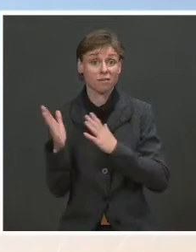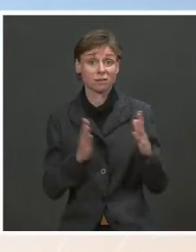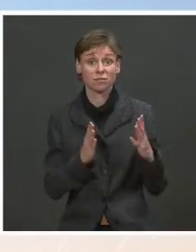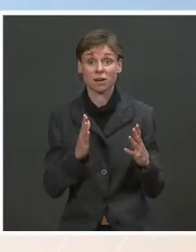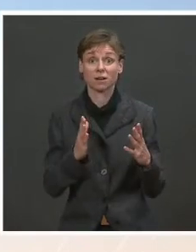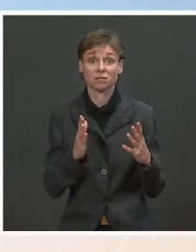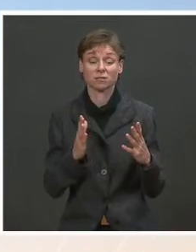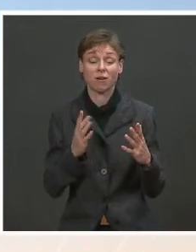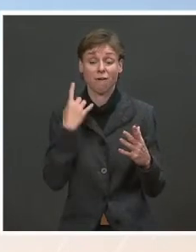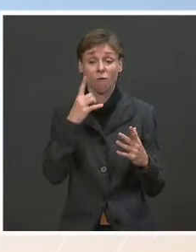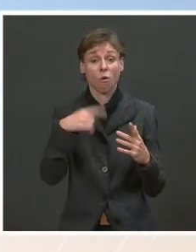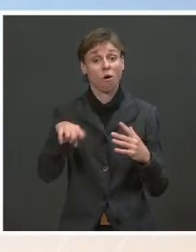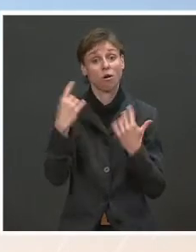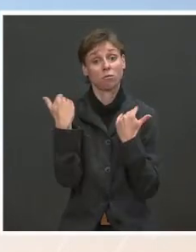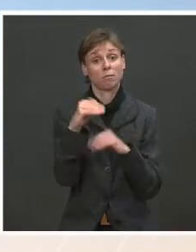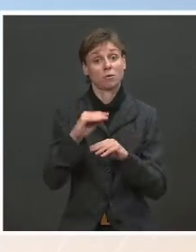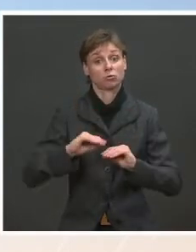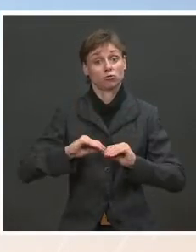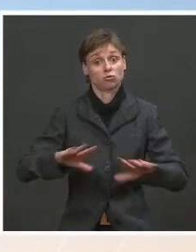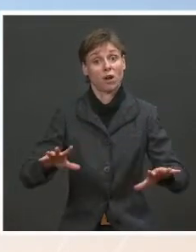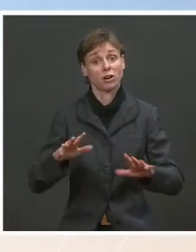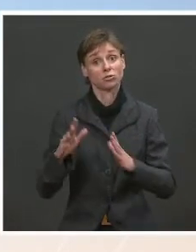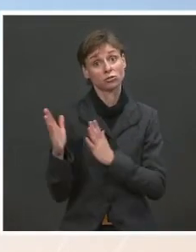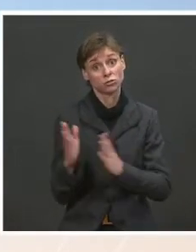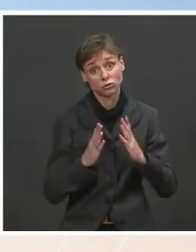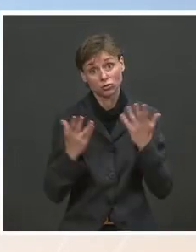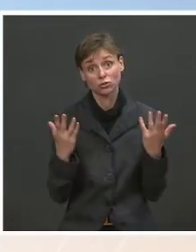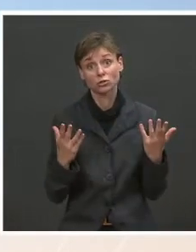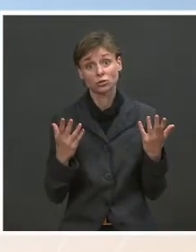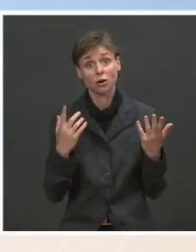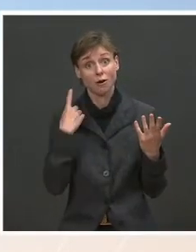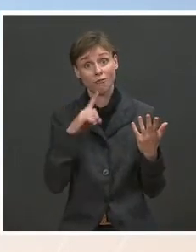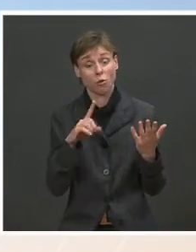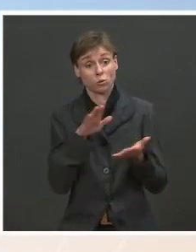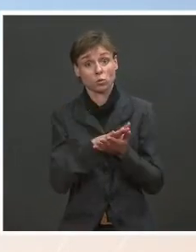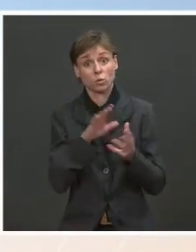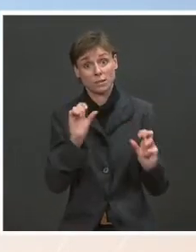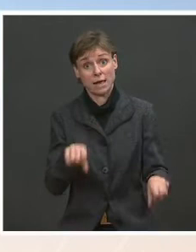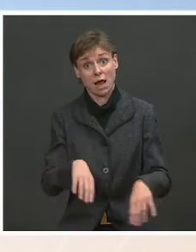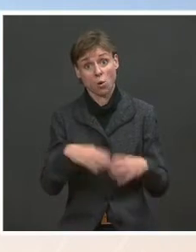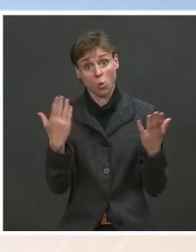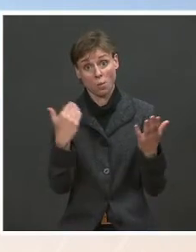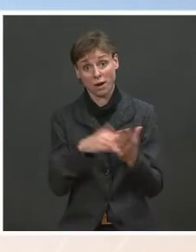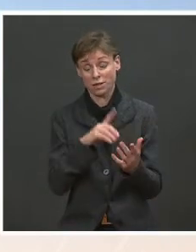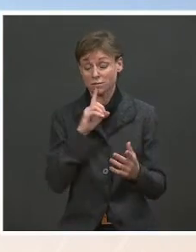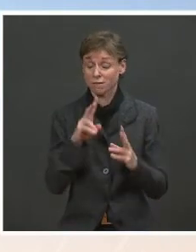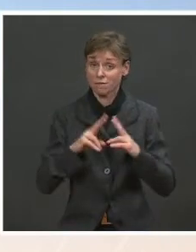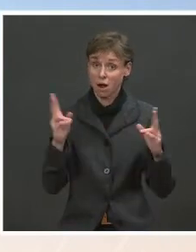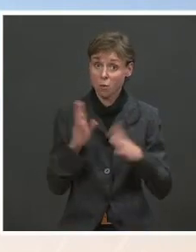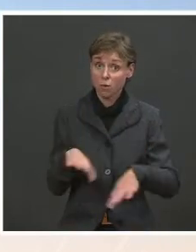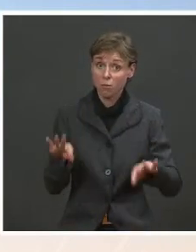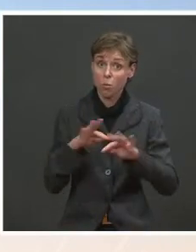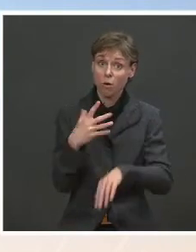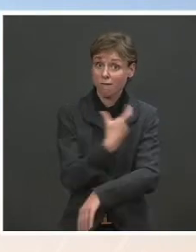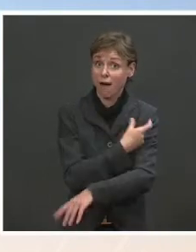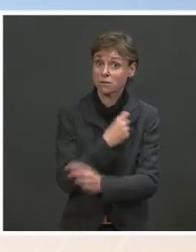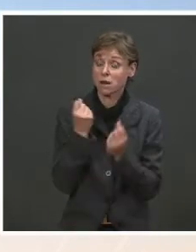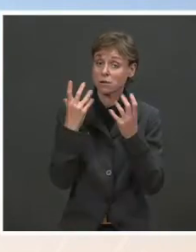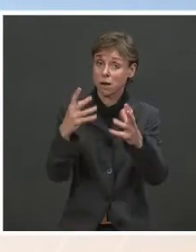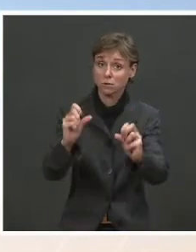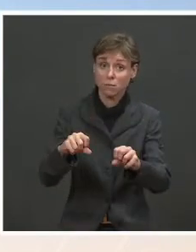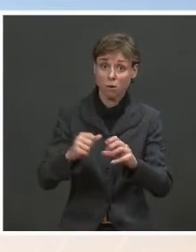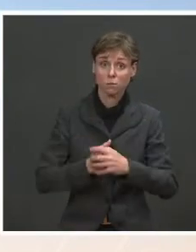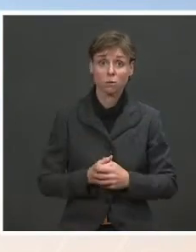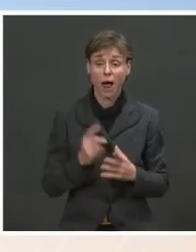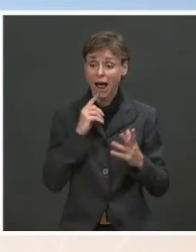mitigation strategies, allow for schools to safely reopen. So it's critically important that we vaccinate as many as possible, and we promote